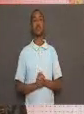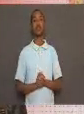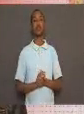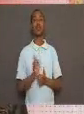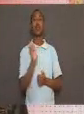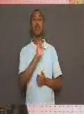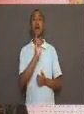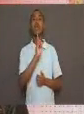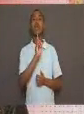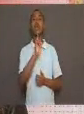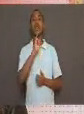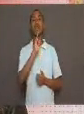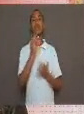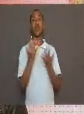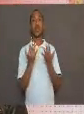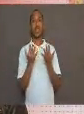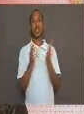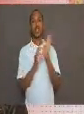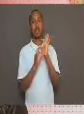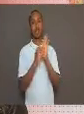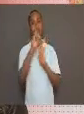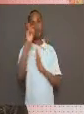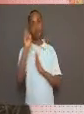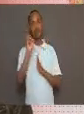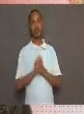What is an oxidation number?